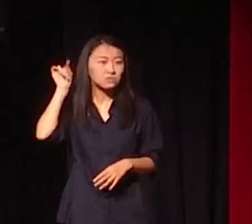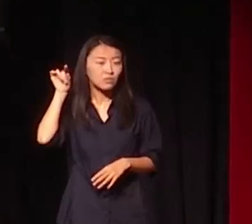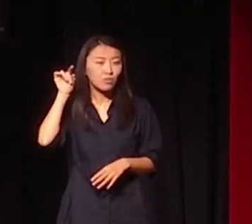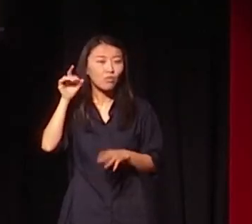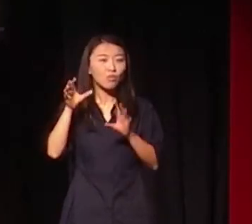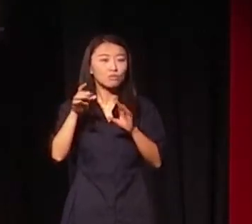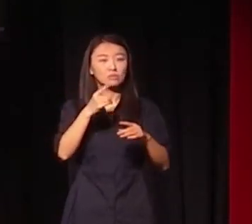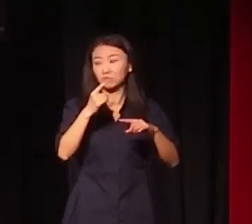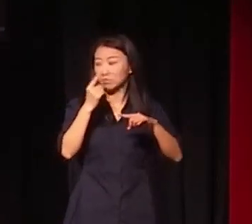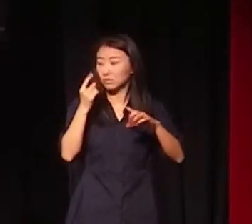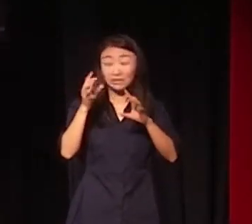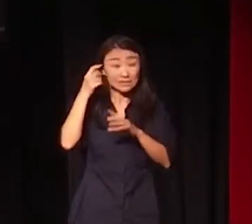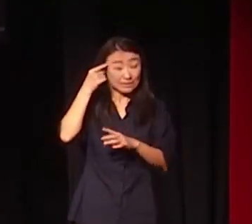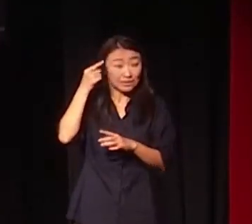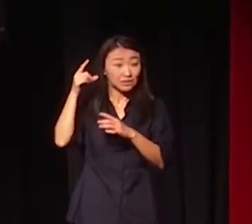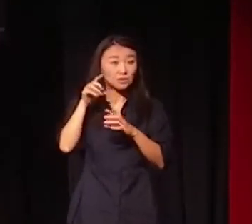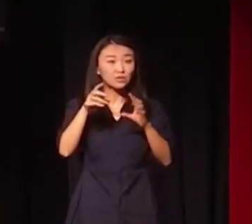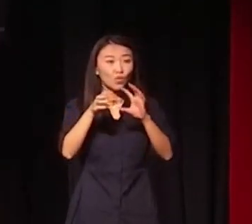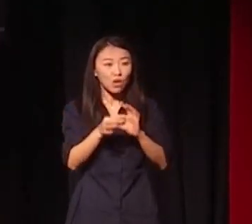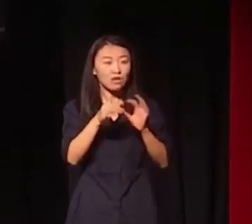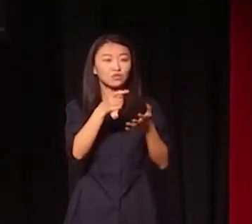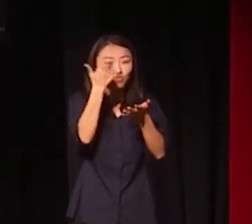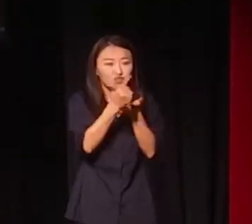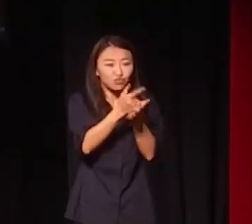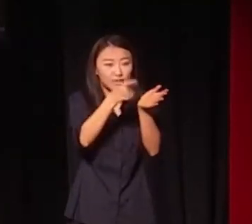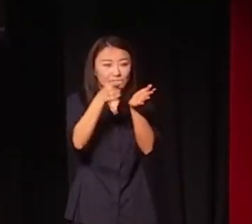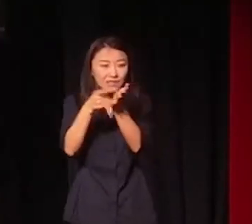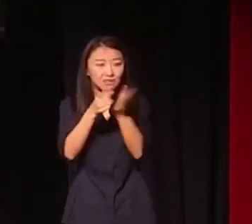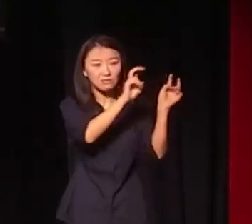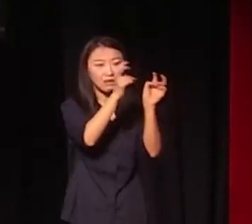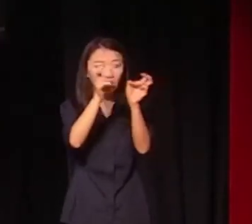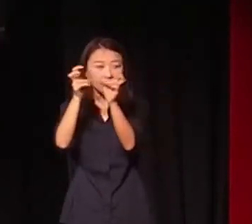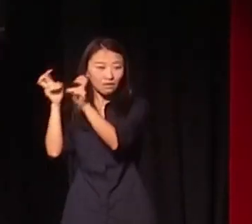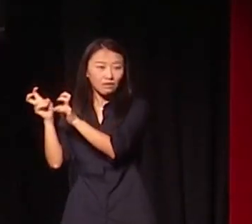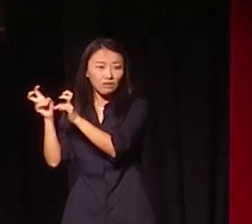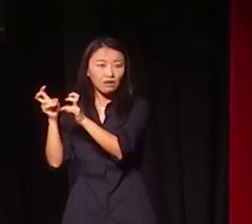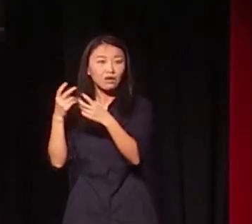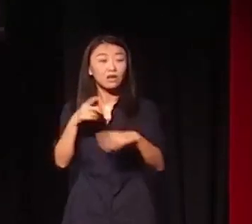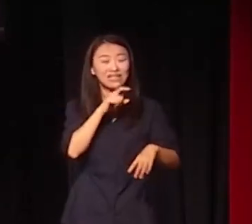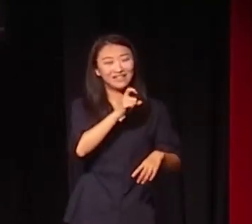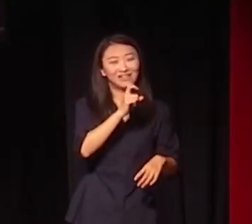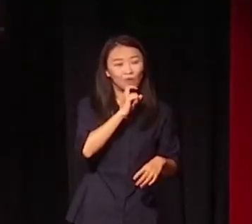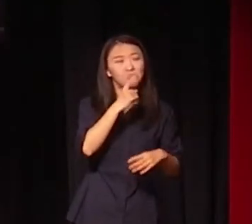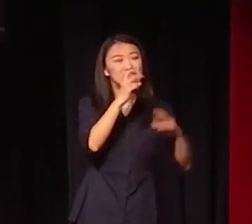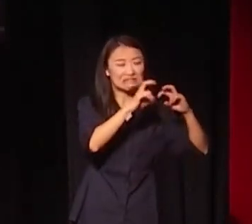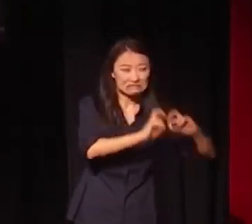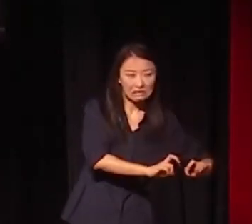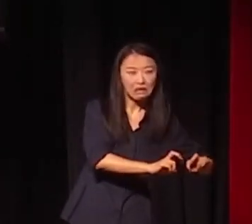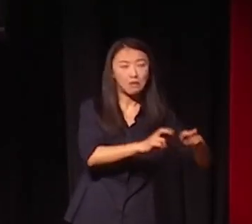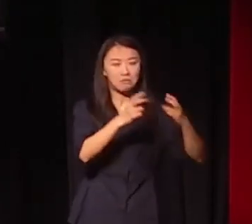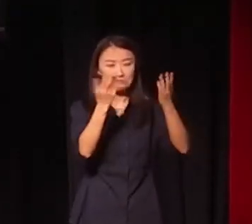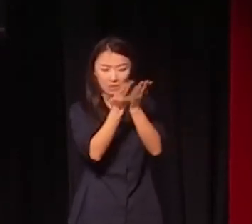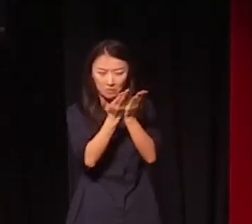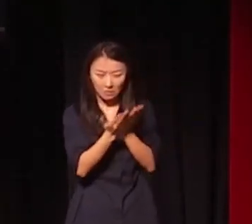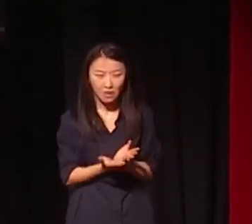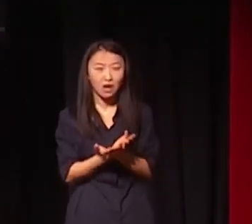really key, most salient topics that have been established through research, through evidence,